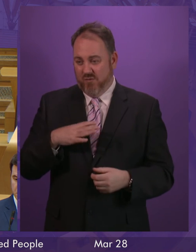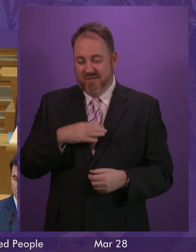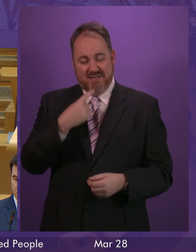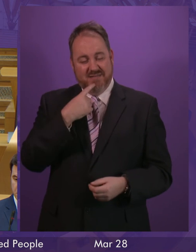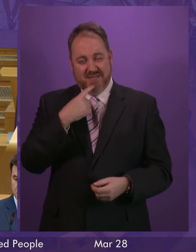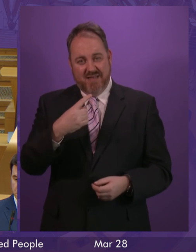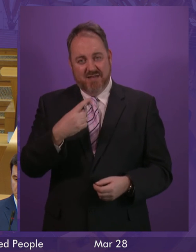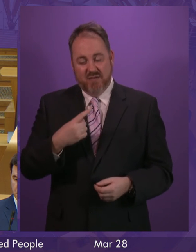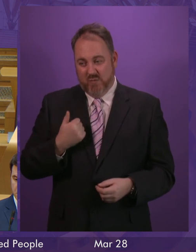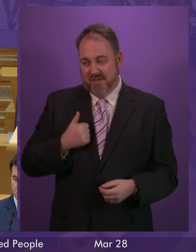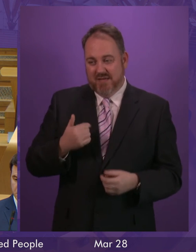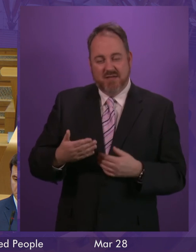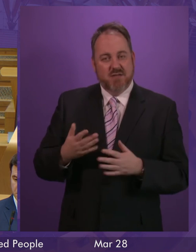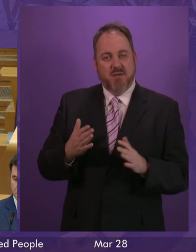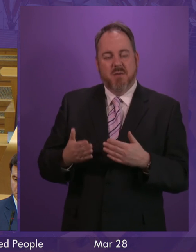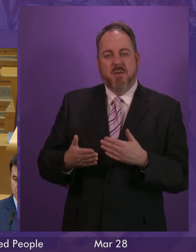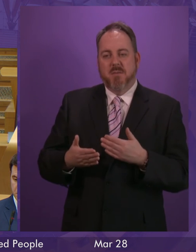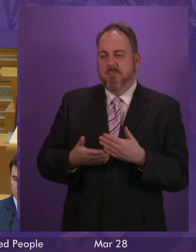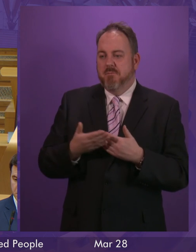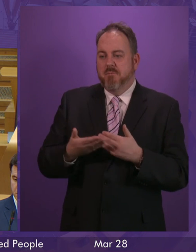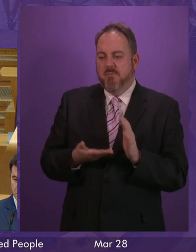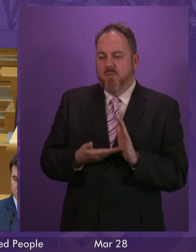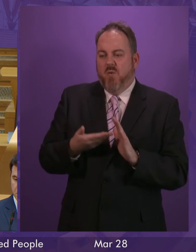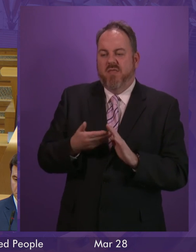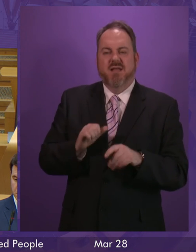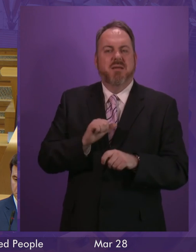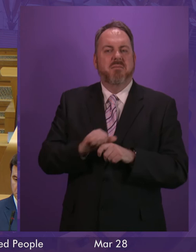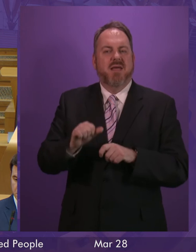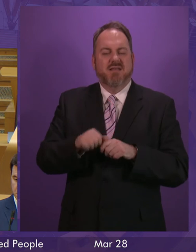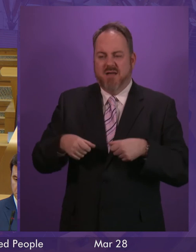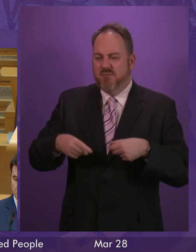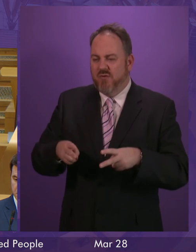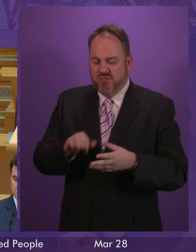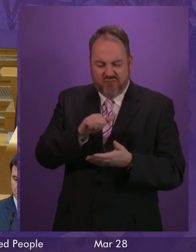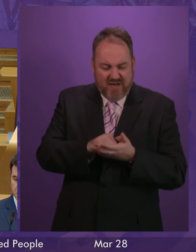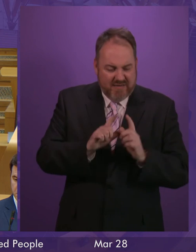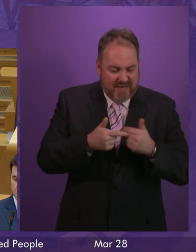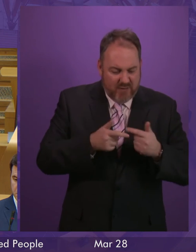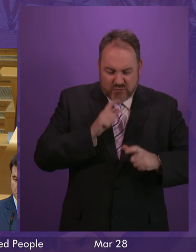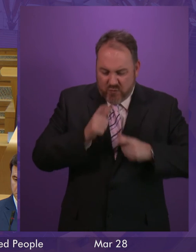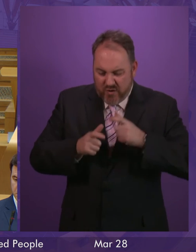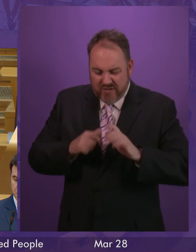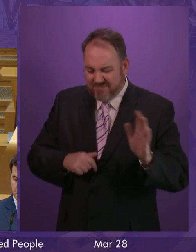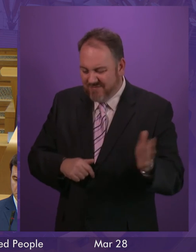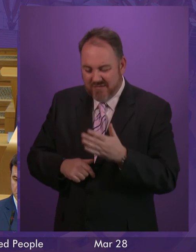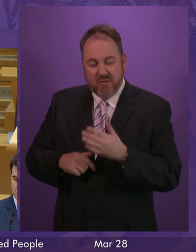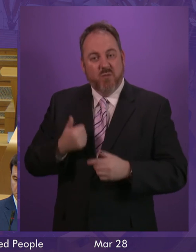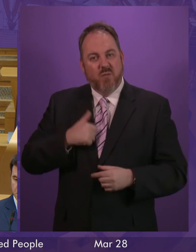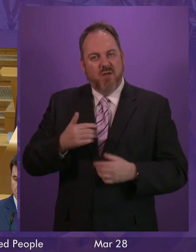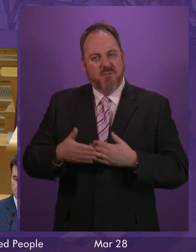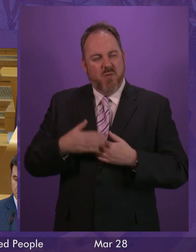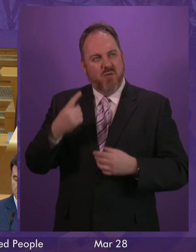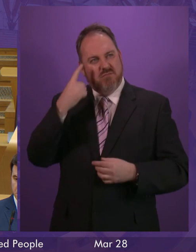that we need more than just simply a better approach and the right language. We need genuine ambition and